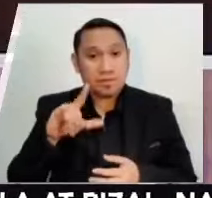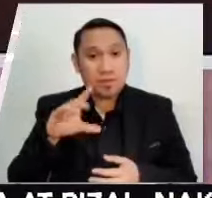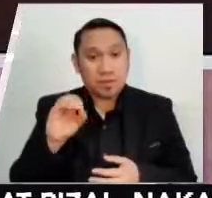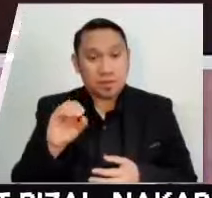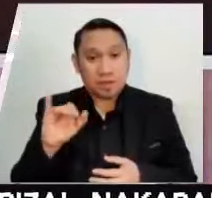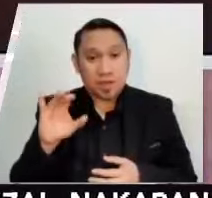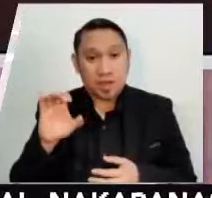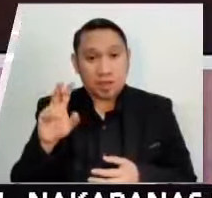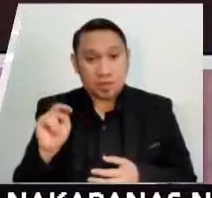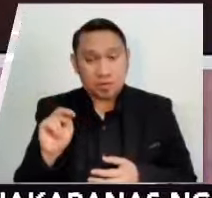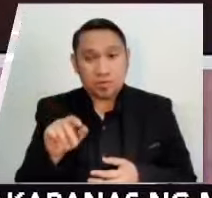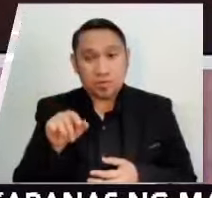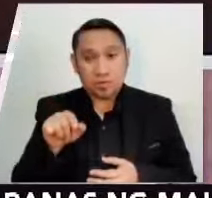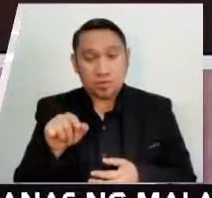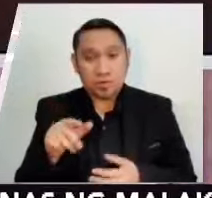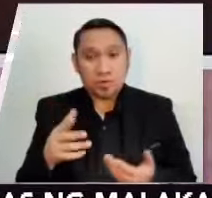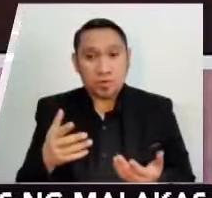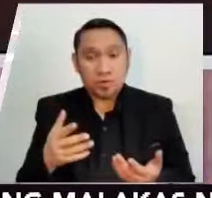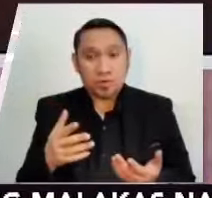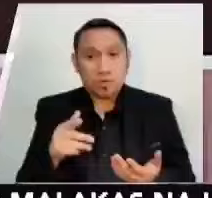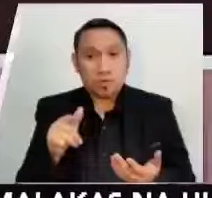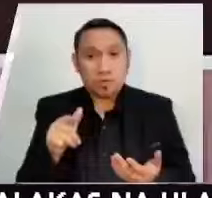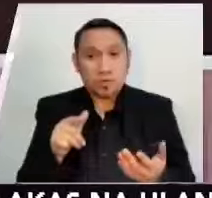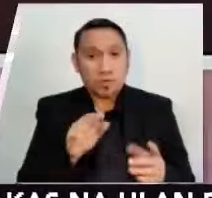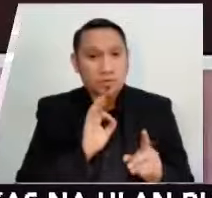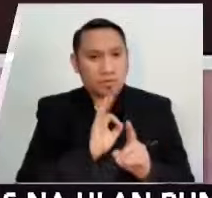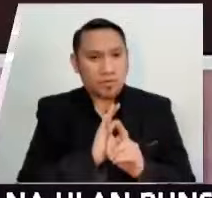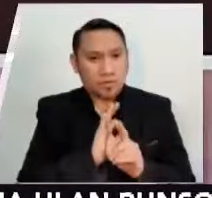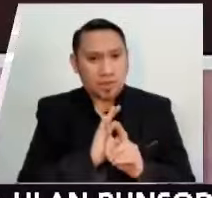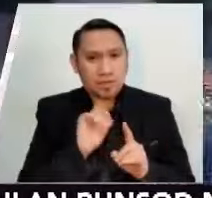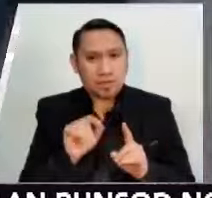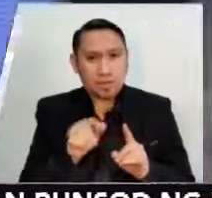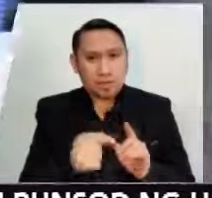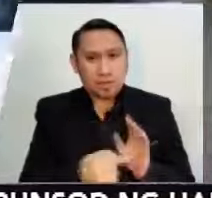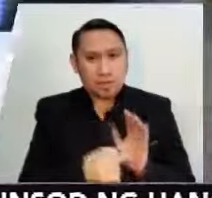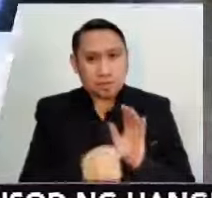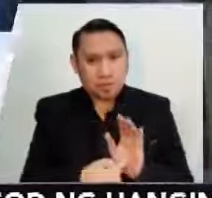sa kanilang fan showcase sa Manila.